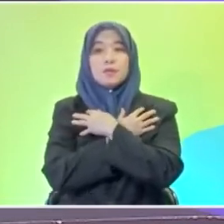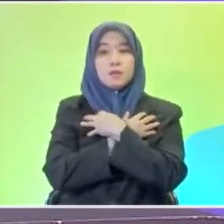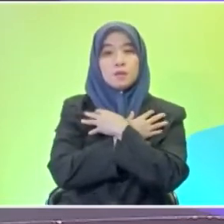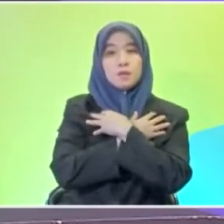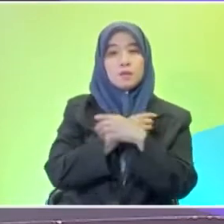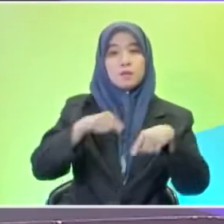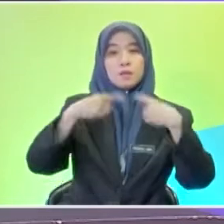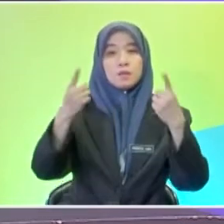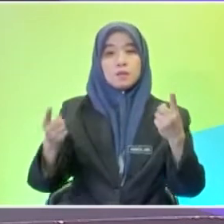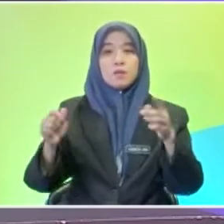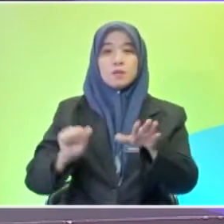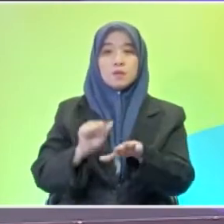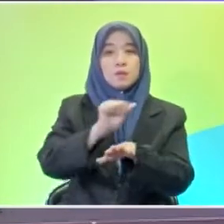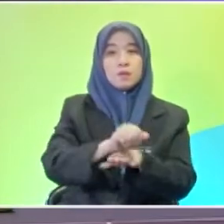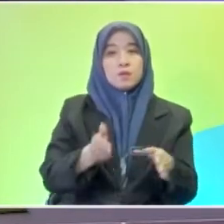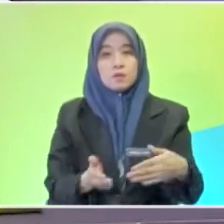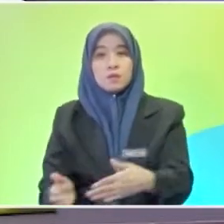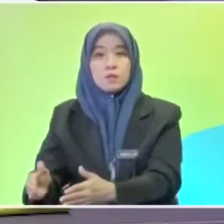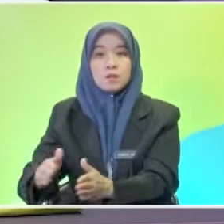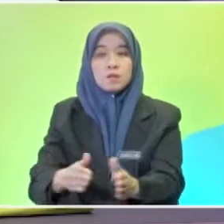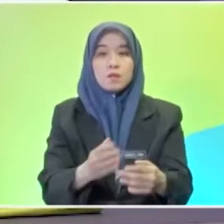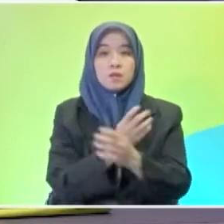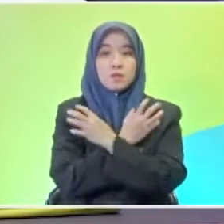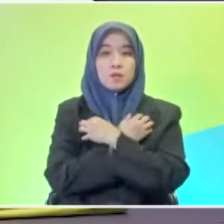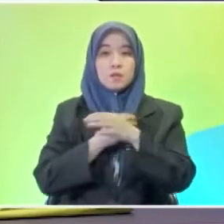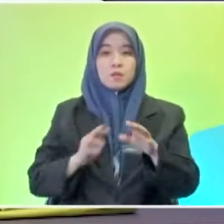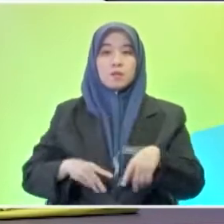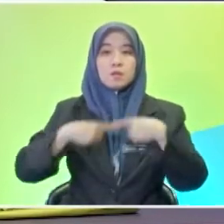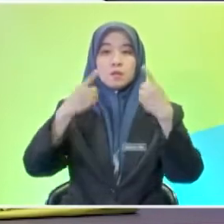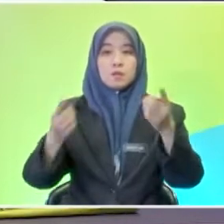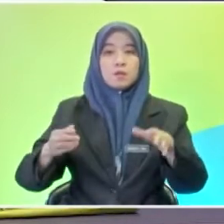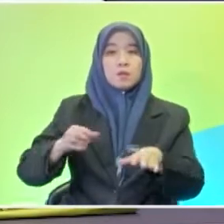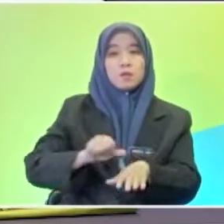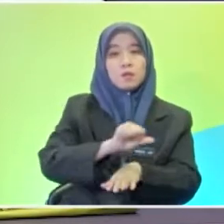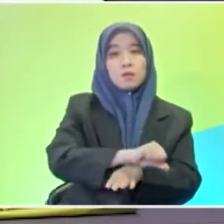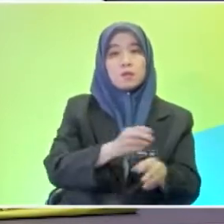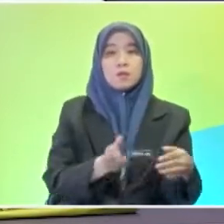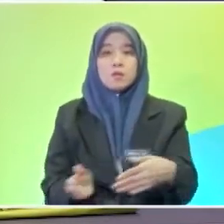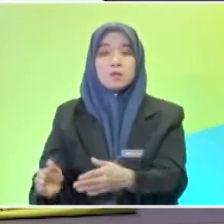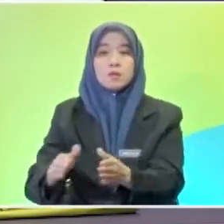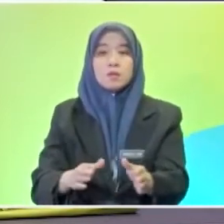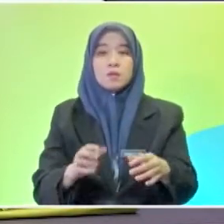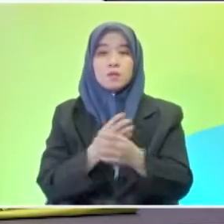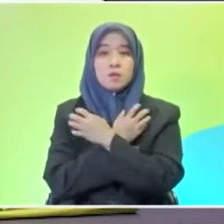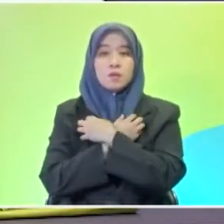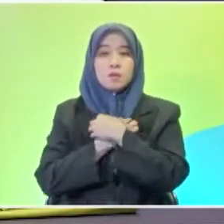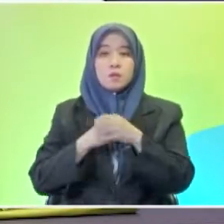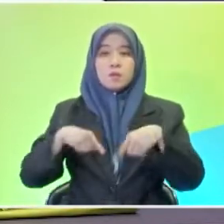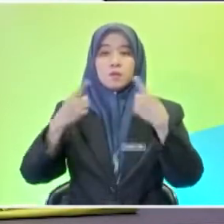The bear went across the river, the bear went across the river, the bear went across the